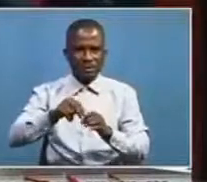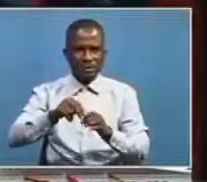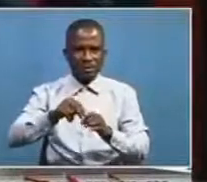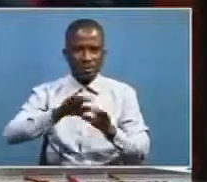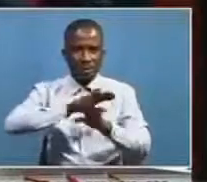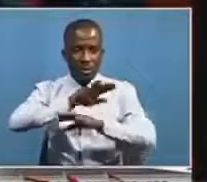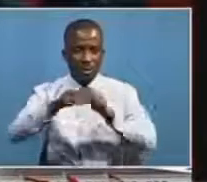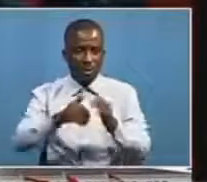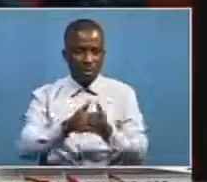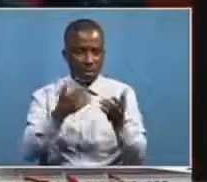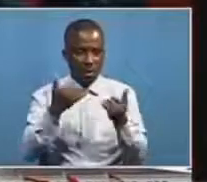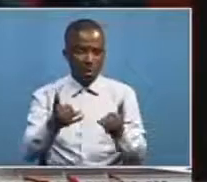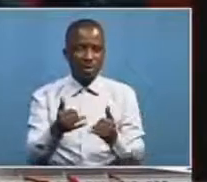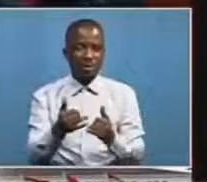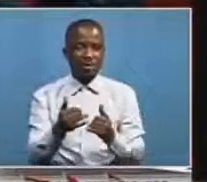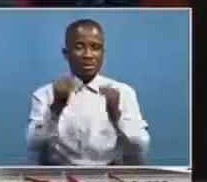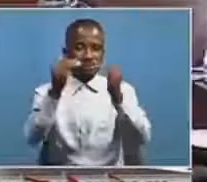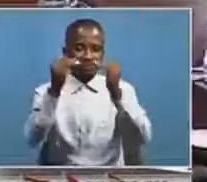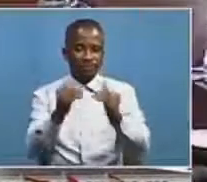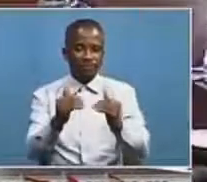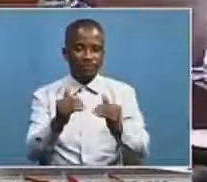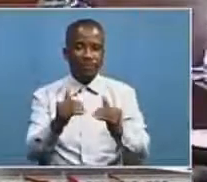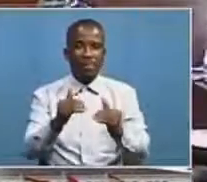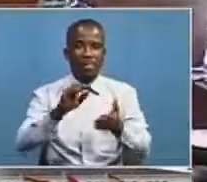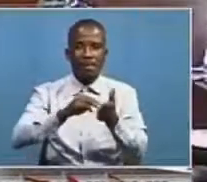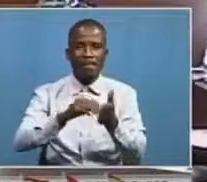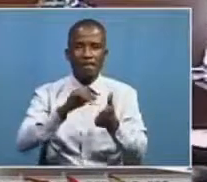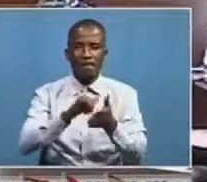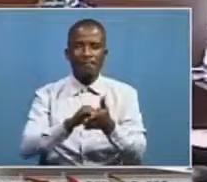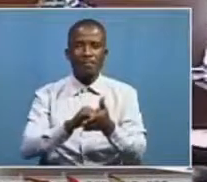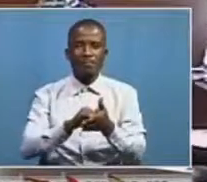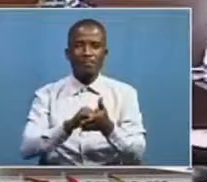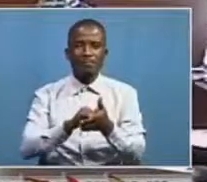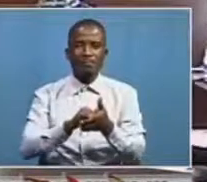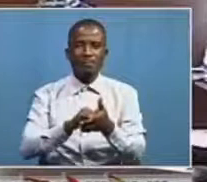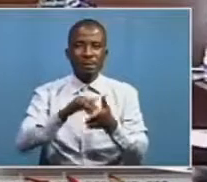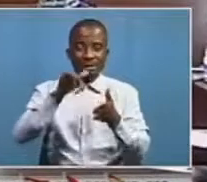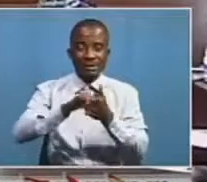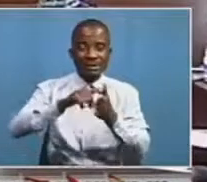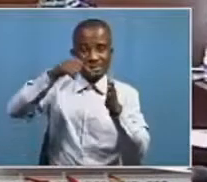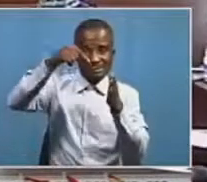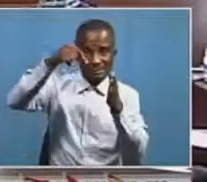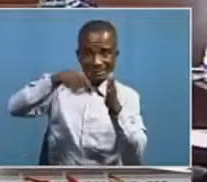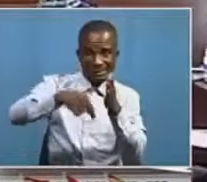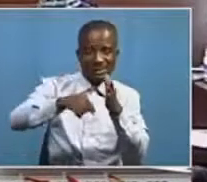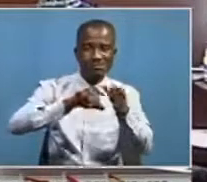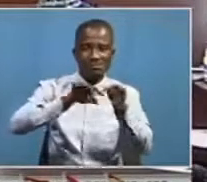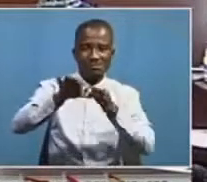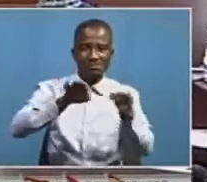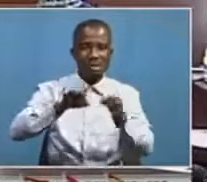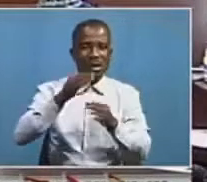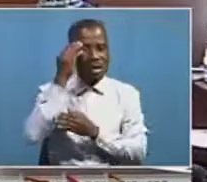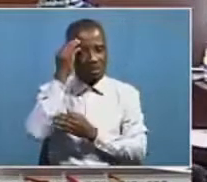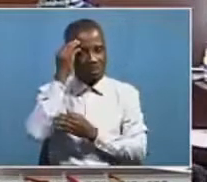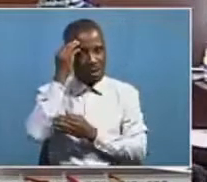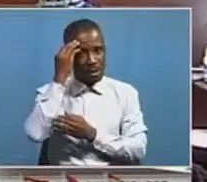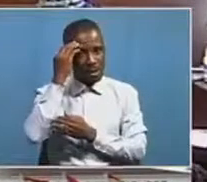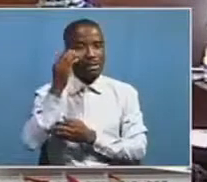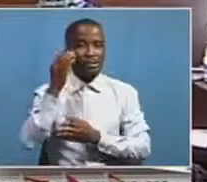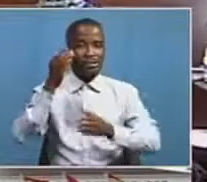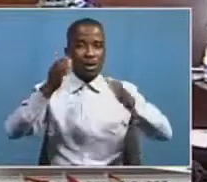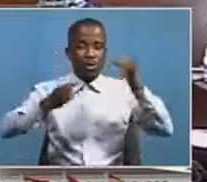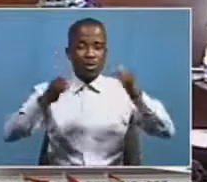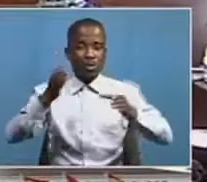probabilities. 12.2. Preponderance of probabilities means that that degree of certainty or belief in the mind of the tribunal of